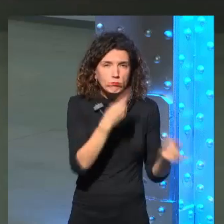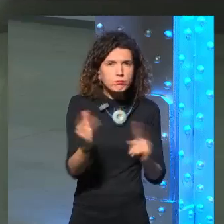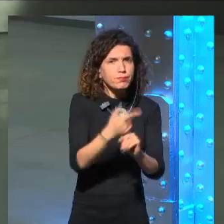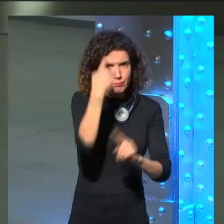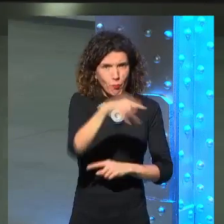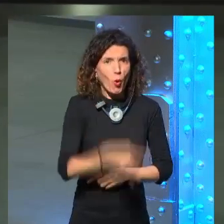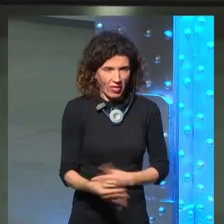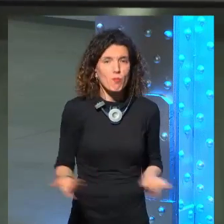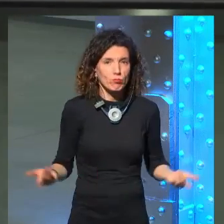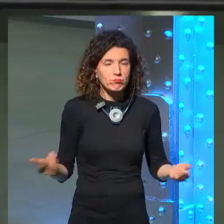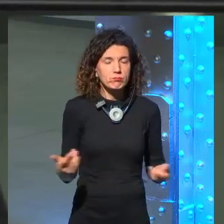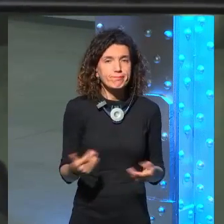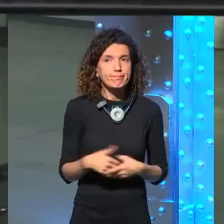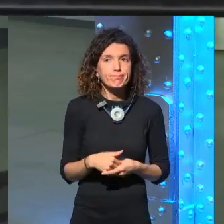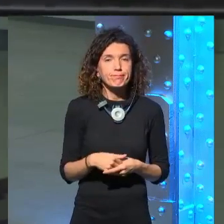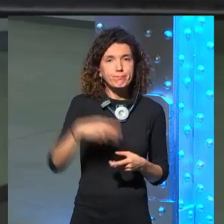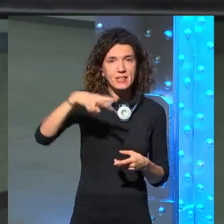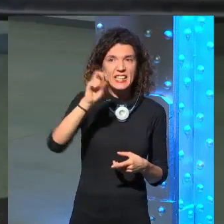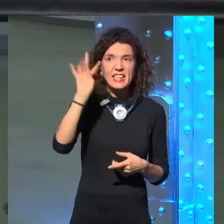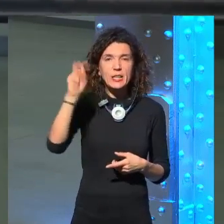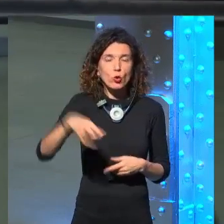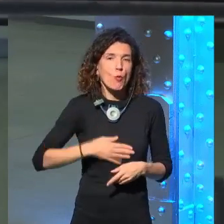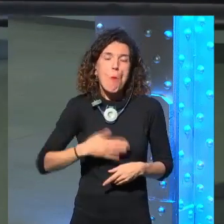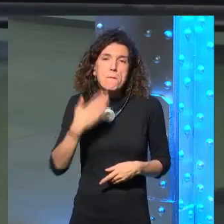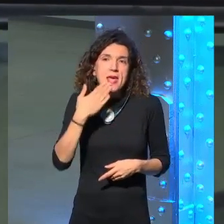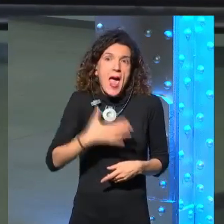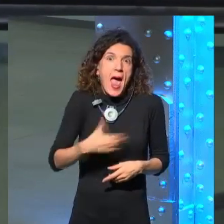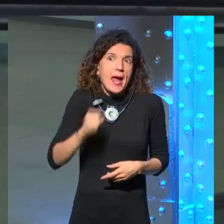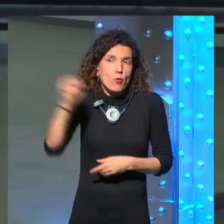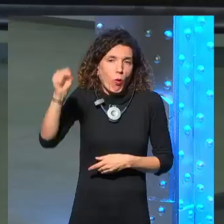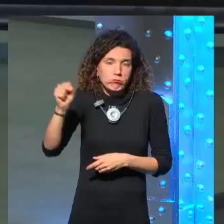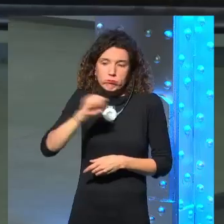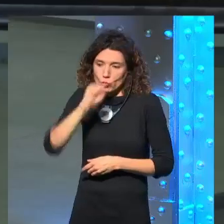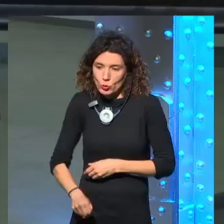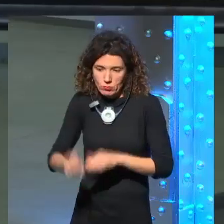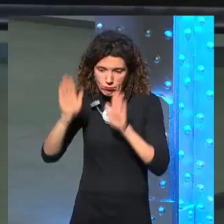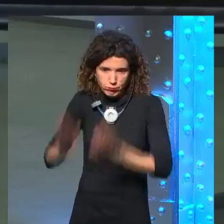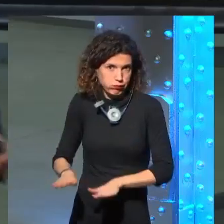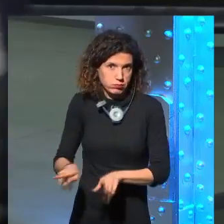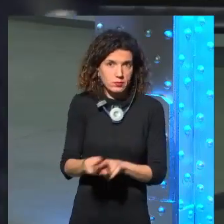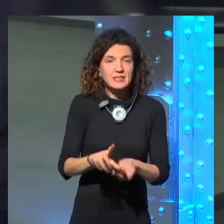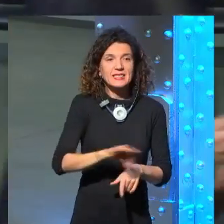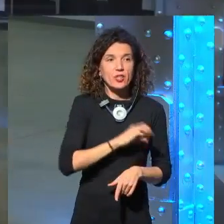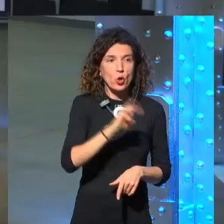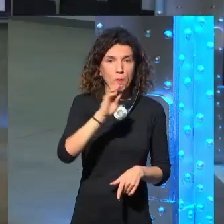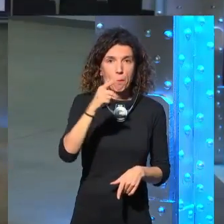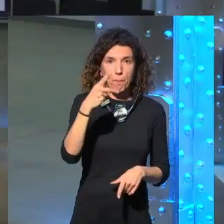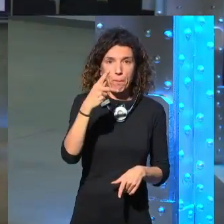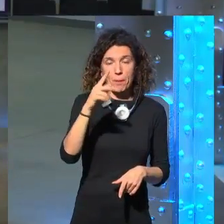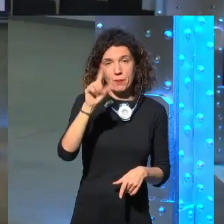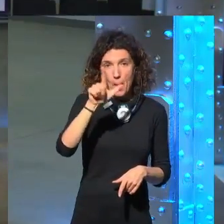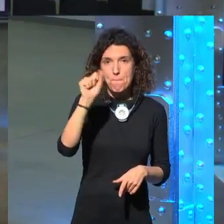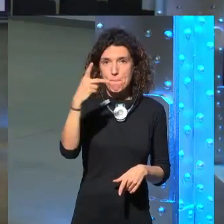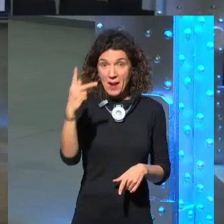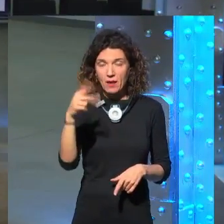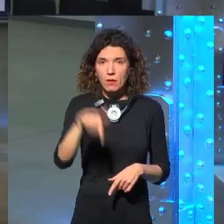Now, if Newton is my hero in this story, then this guy here, Henri Poincaré, is the nemesis. Because